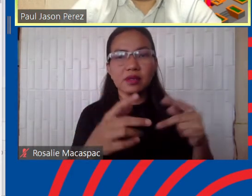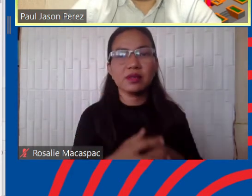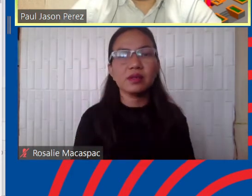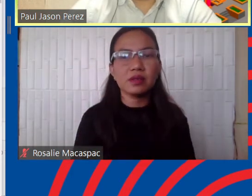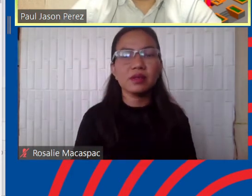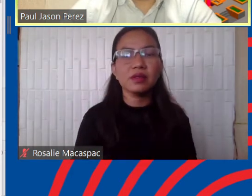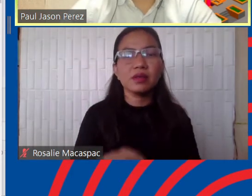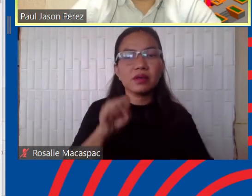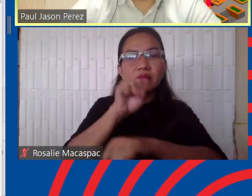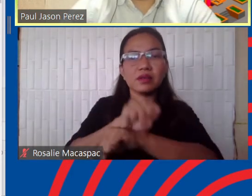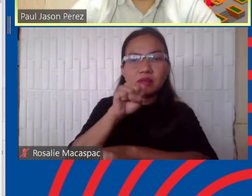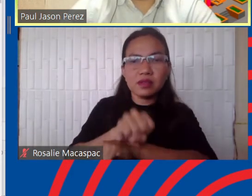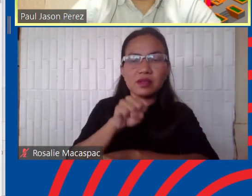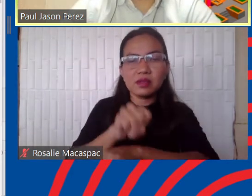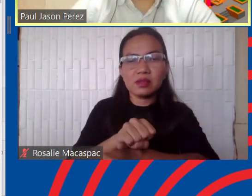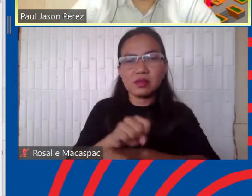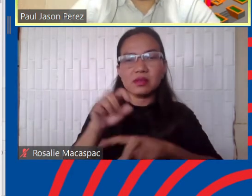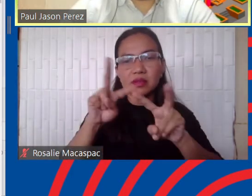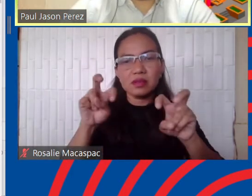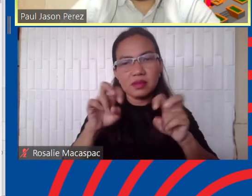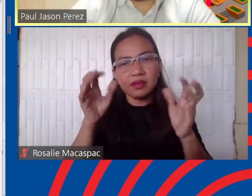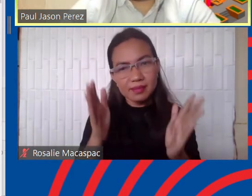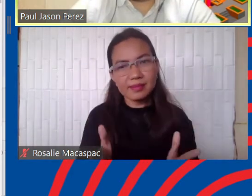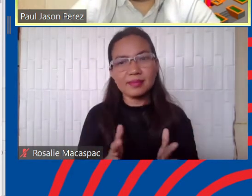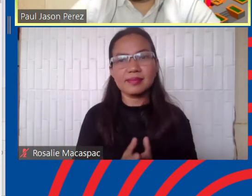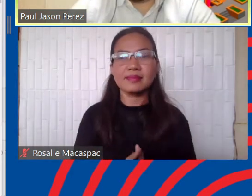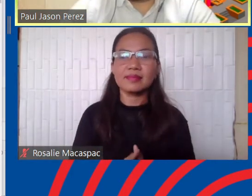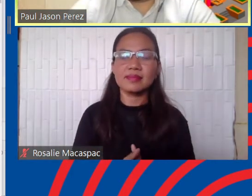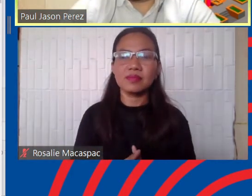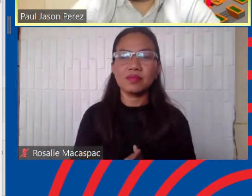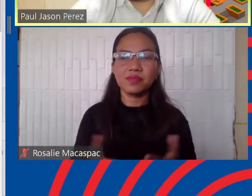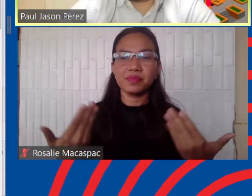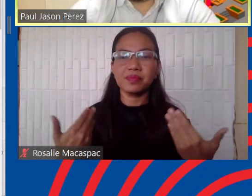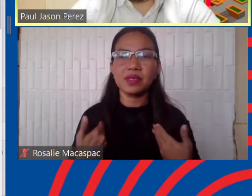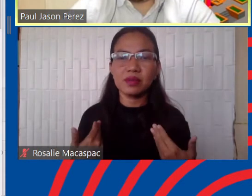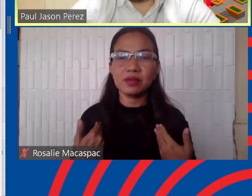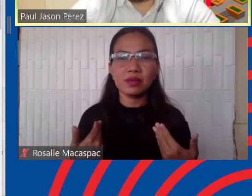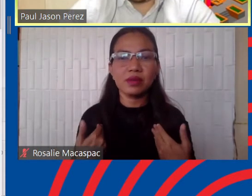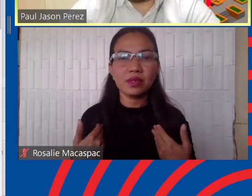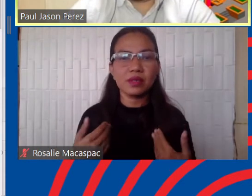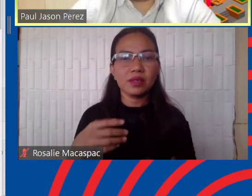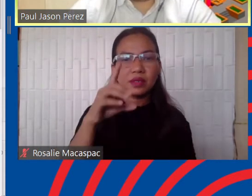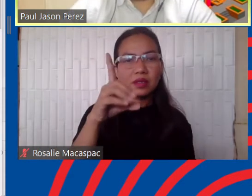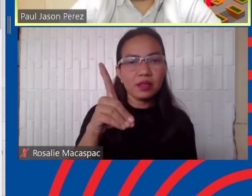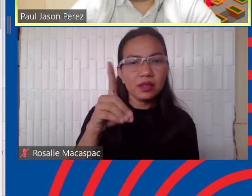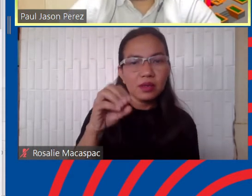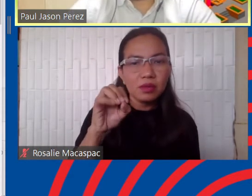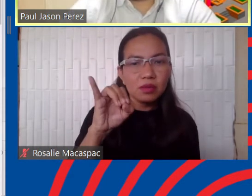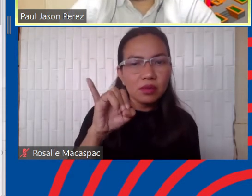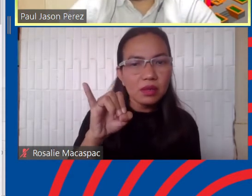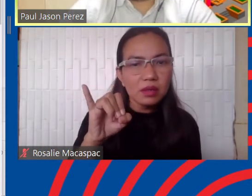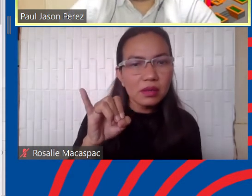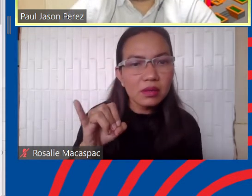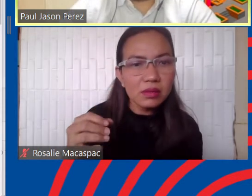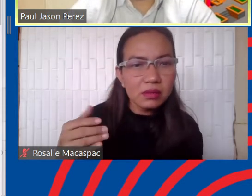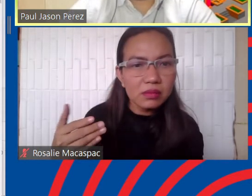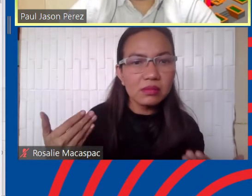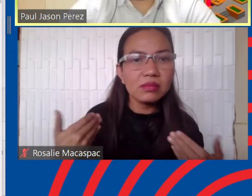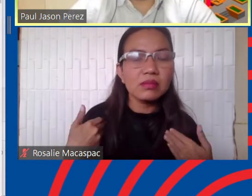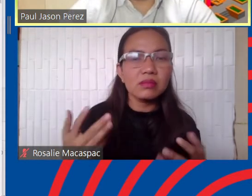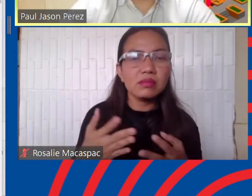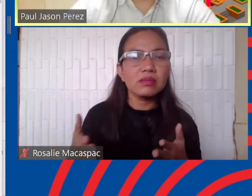the work of researchers. So as you can see here, meron siyang DOI, and then also there's a